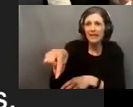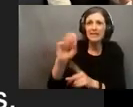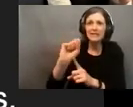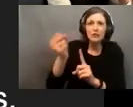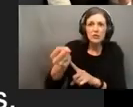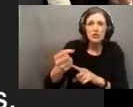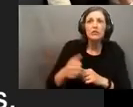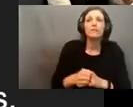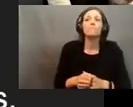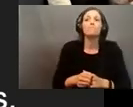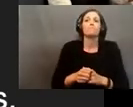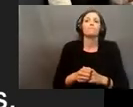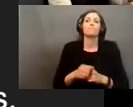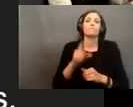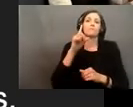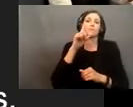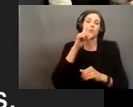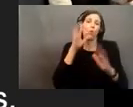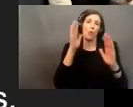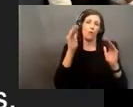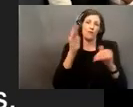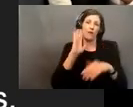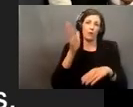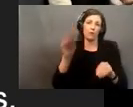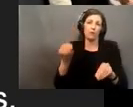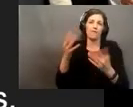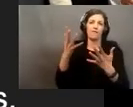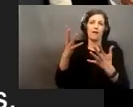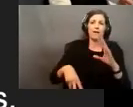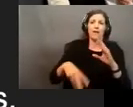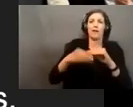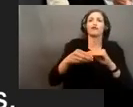So hopefully that will provide an extra layer of access.